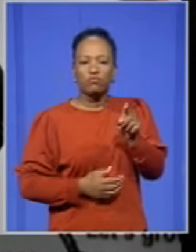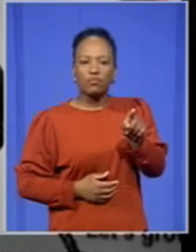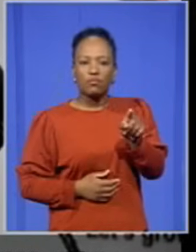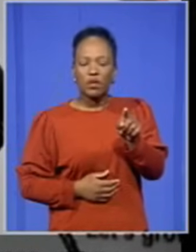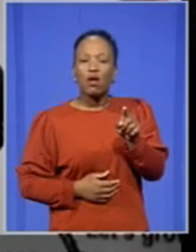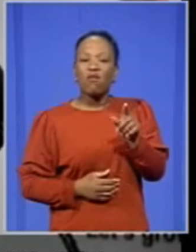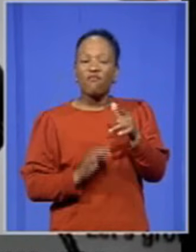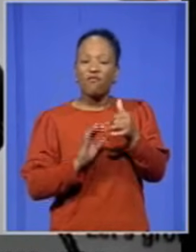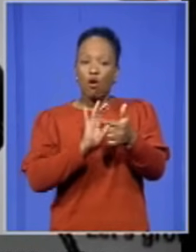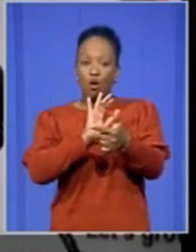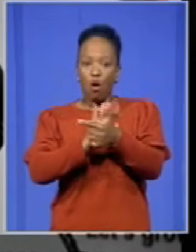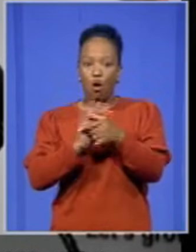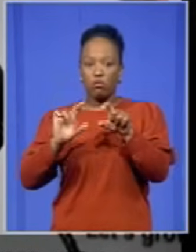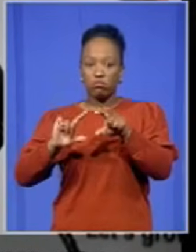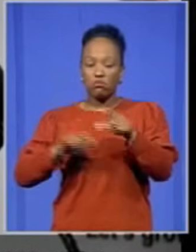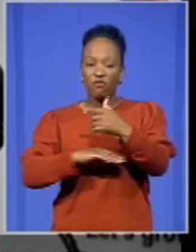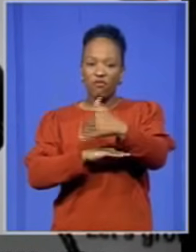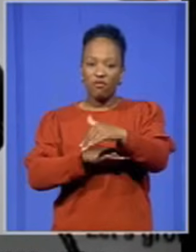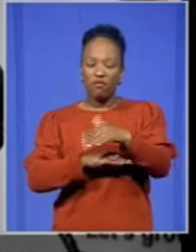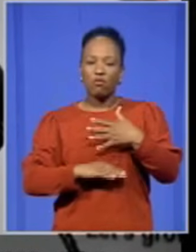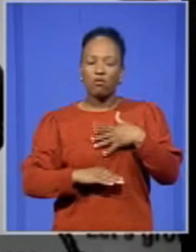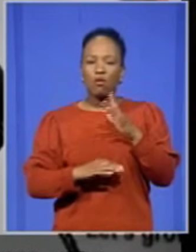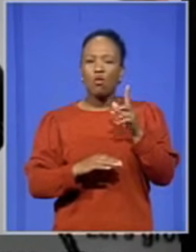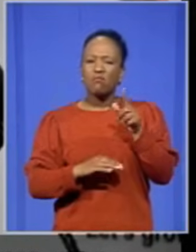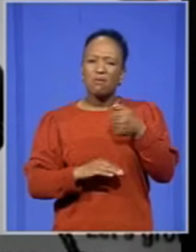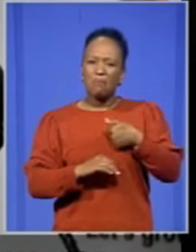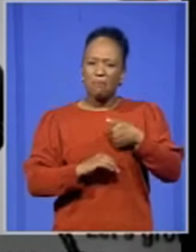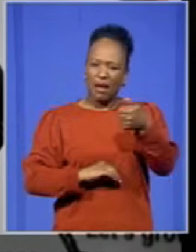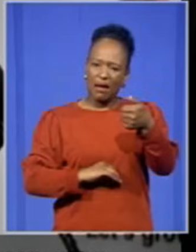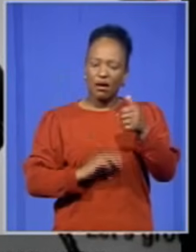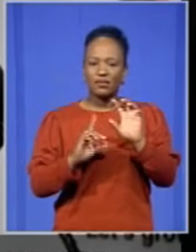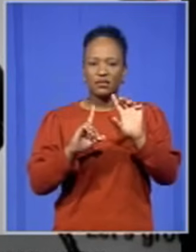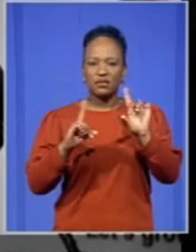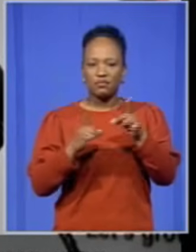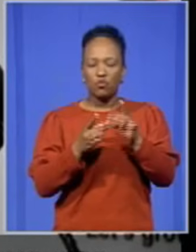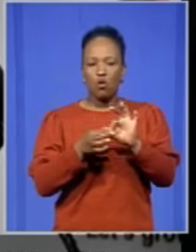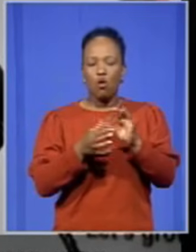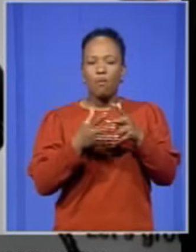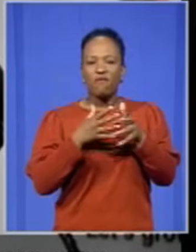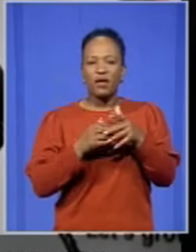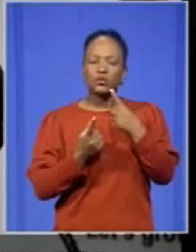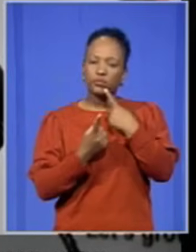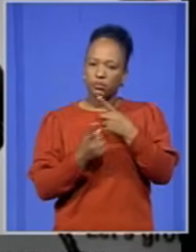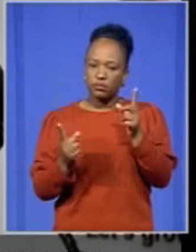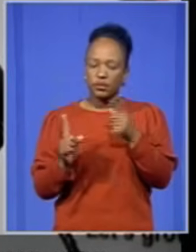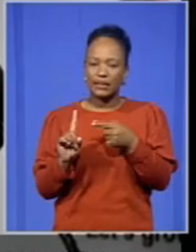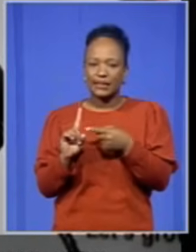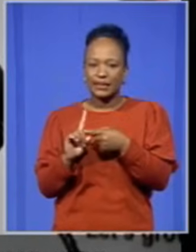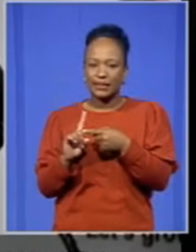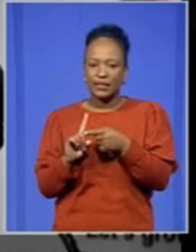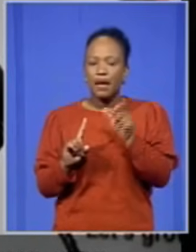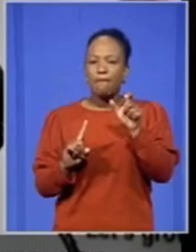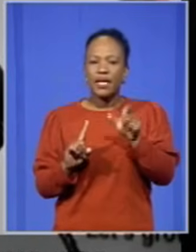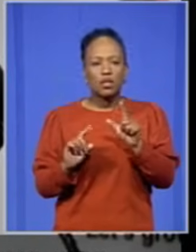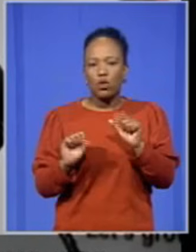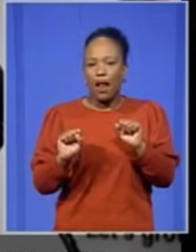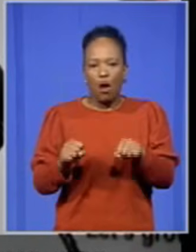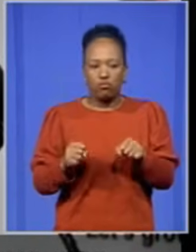Immigration Act that sought to overturn the earlier decision of the Department of Home Affairs to declare Omotoso as a prohibited